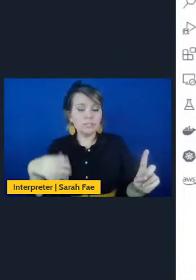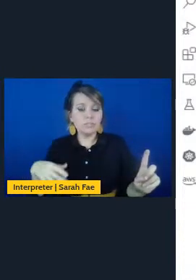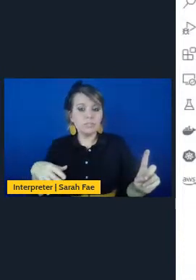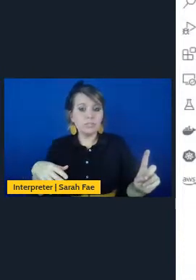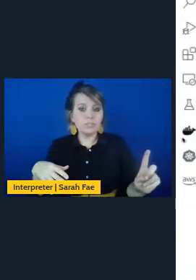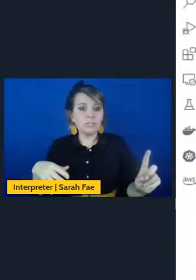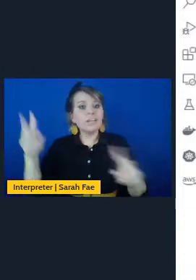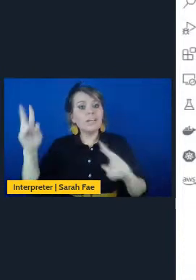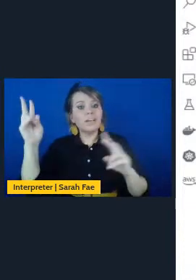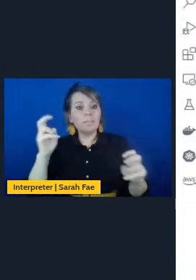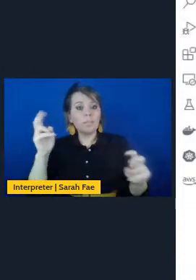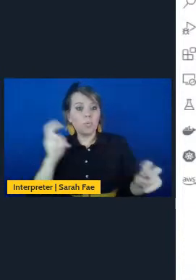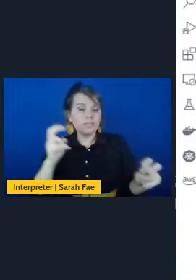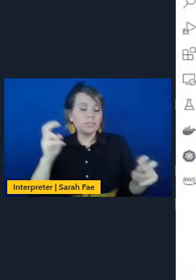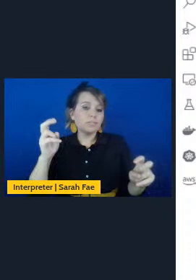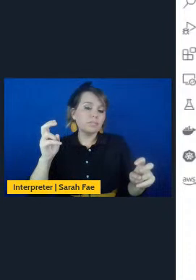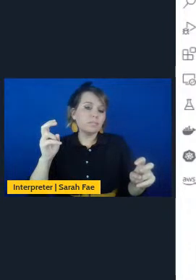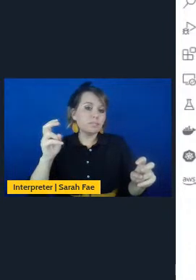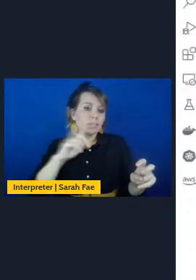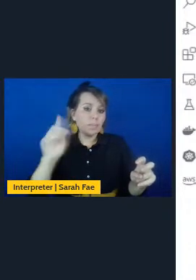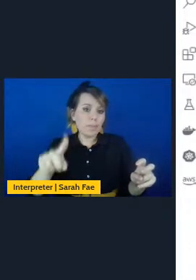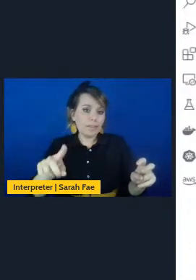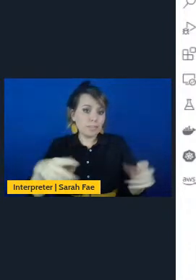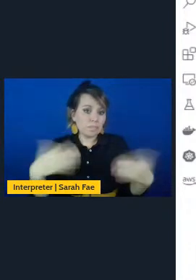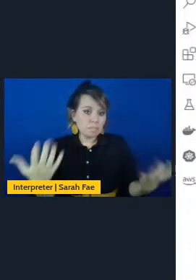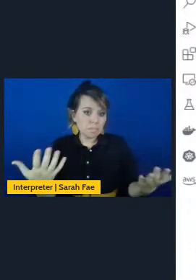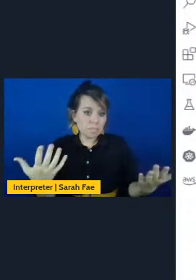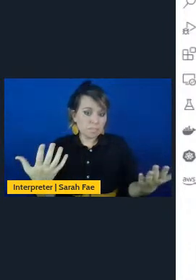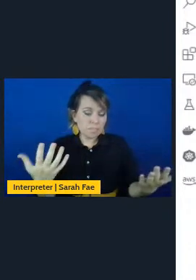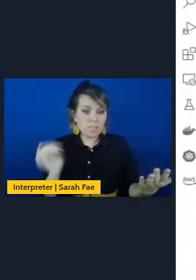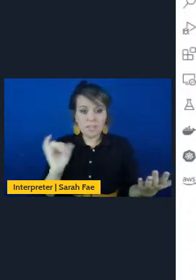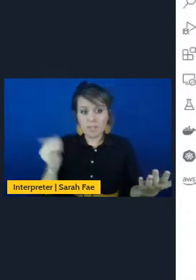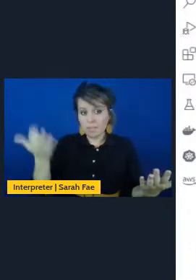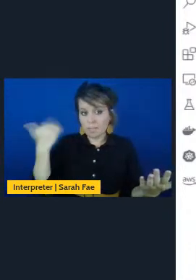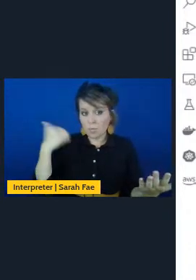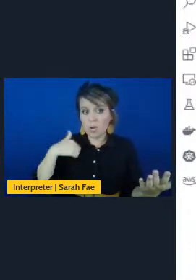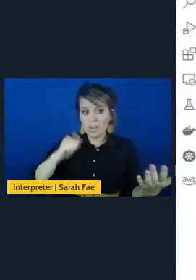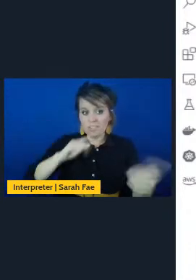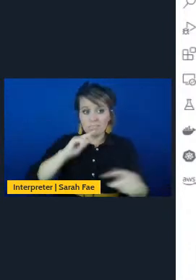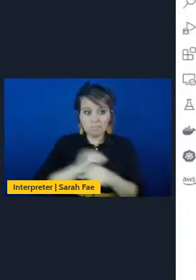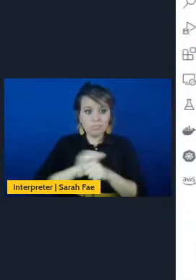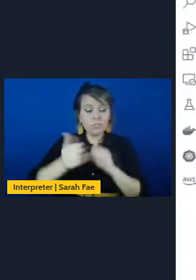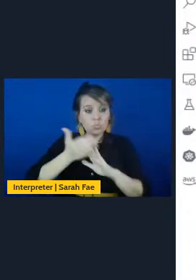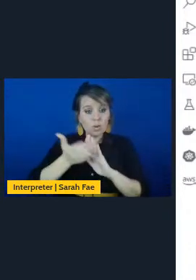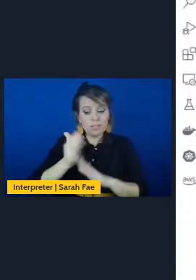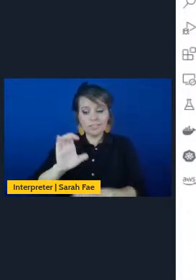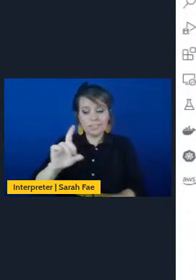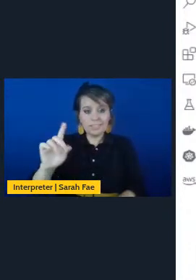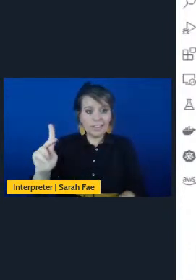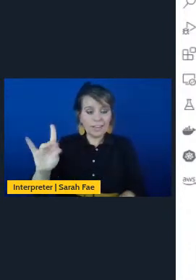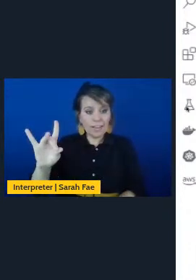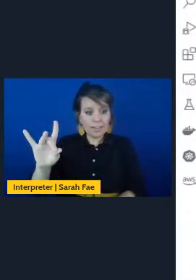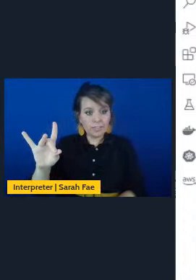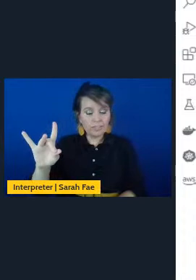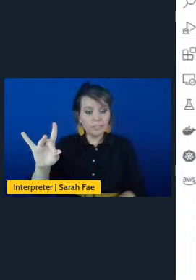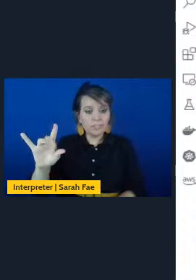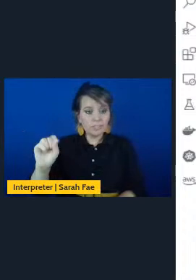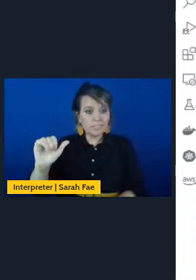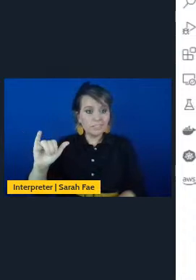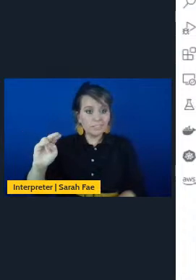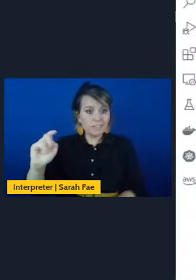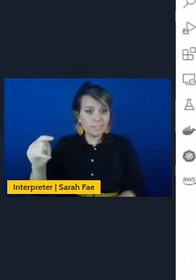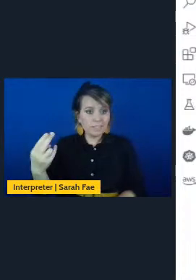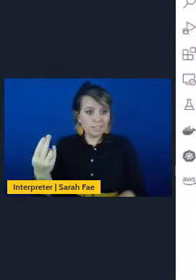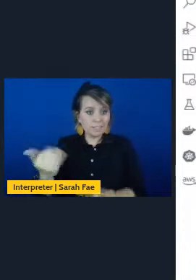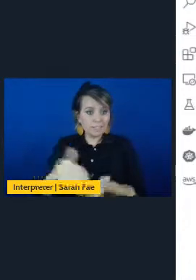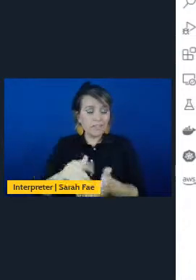command. Okay. So just like before, I can actually run CDK's synth once again. But